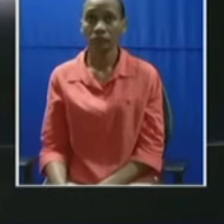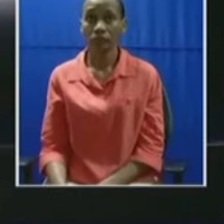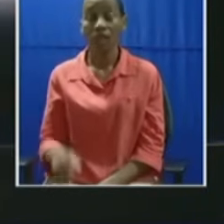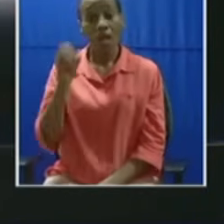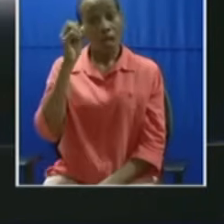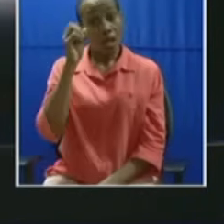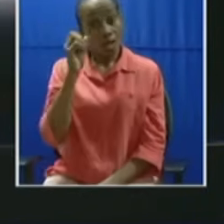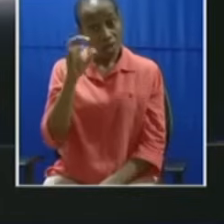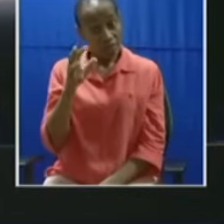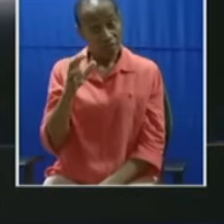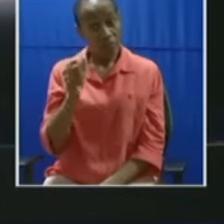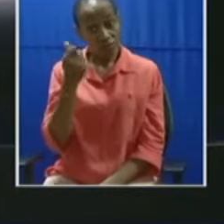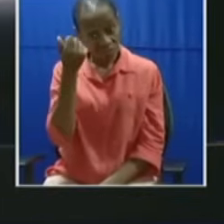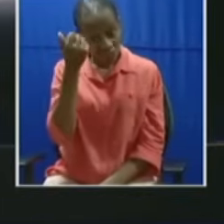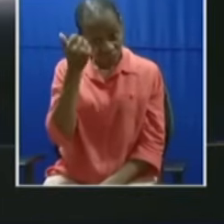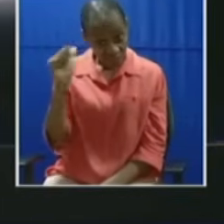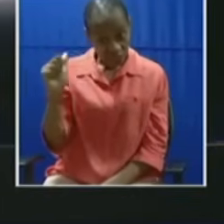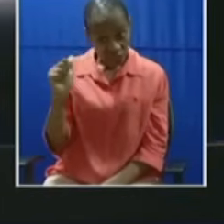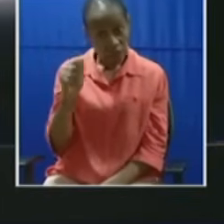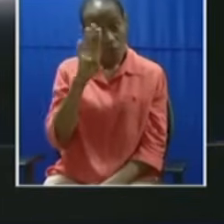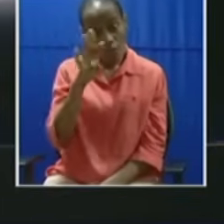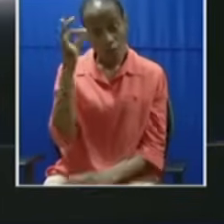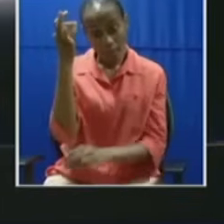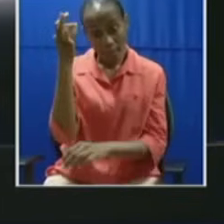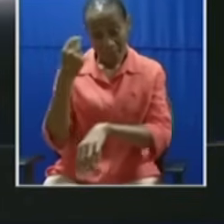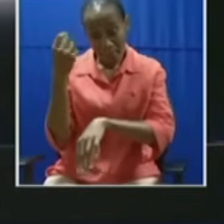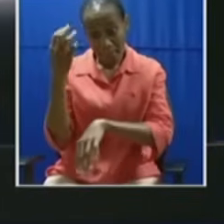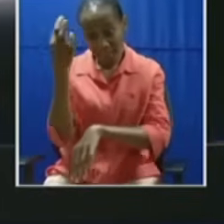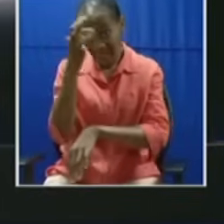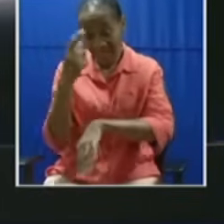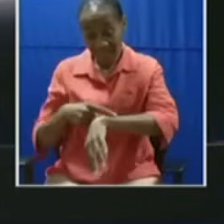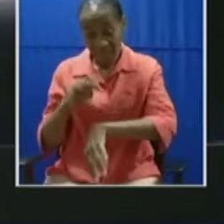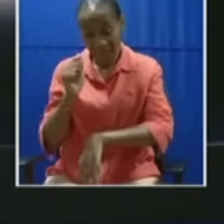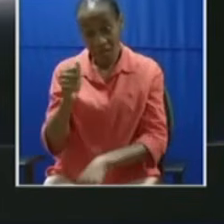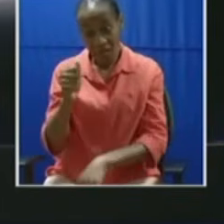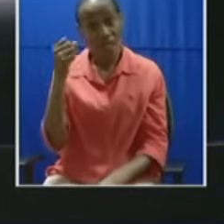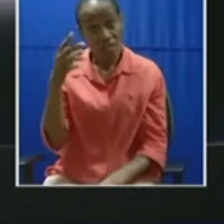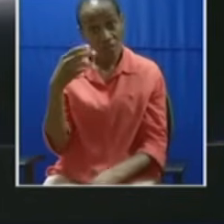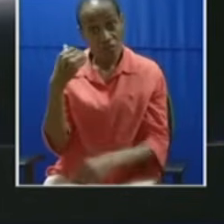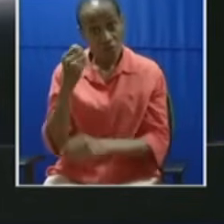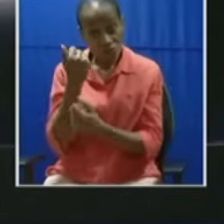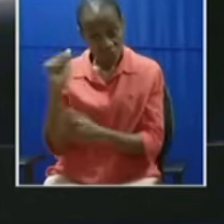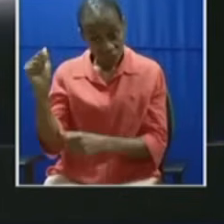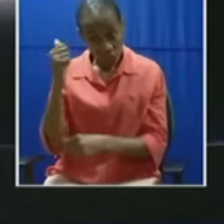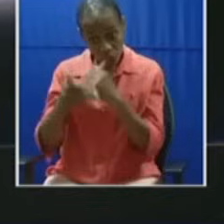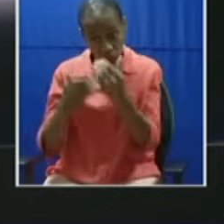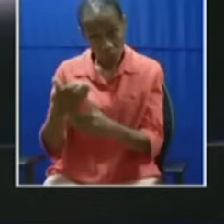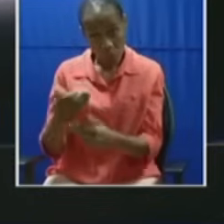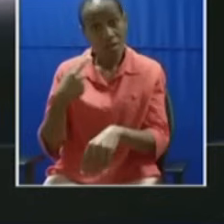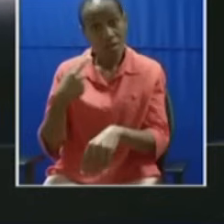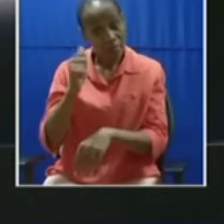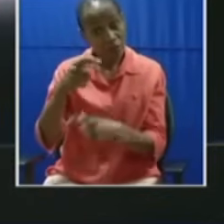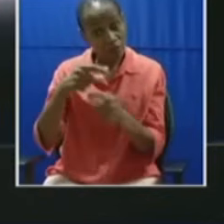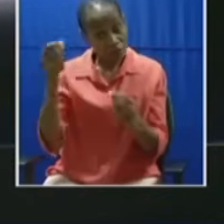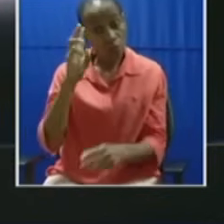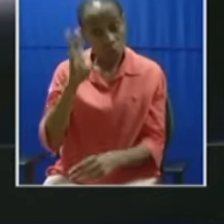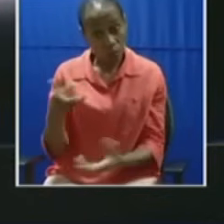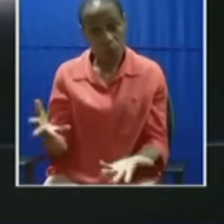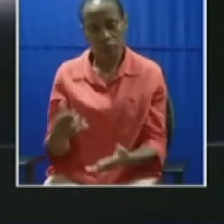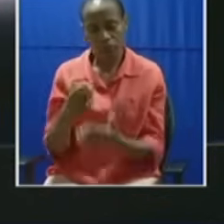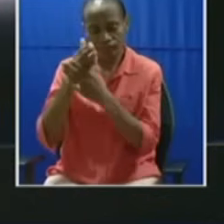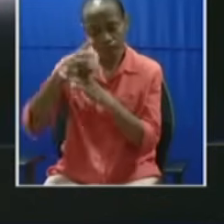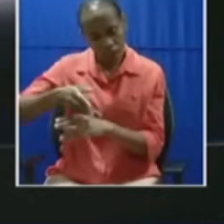not exercise the 4 minutes allocated to you, you will forfeit it. Honourable Chairperson.